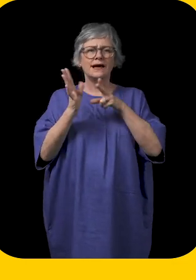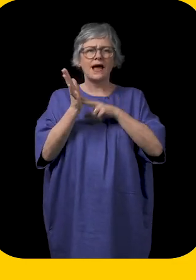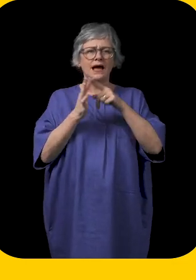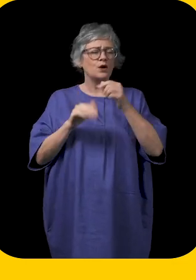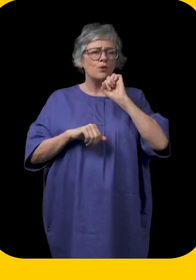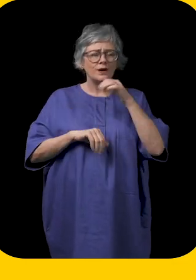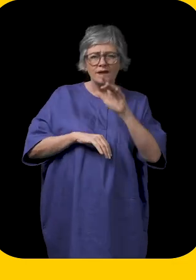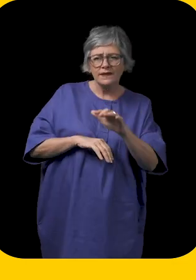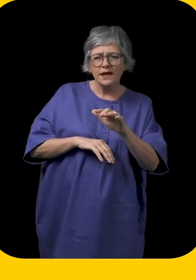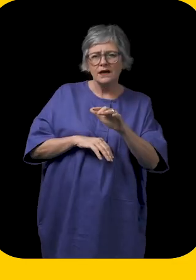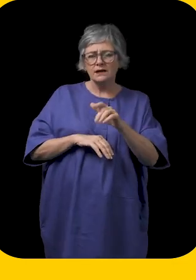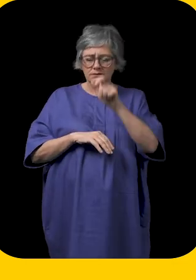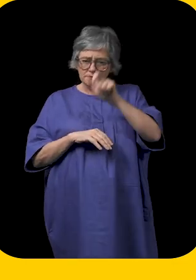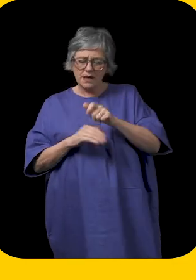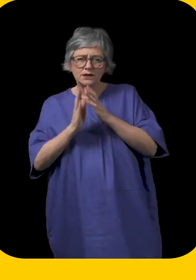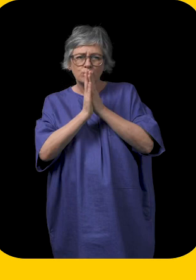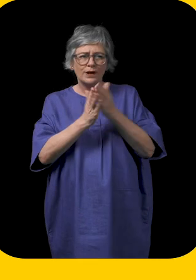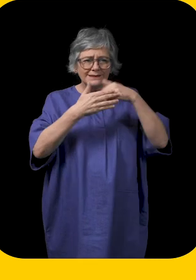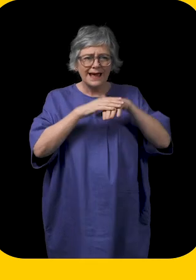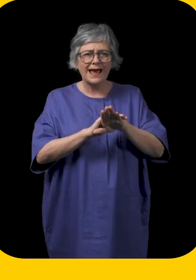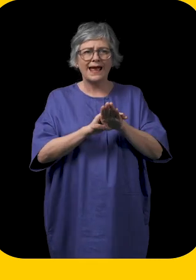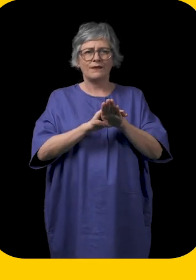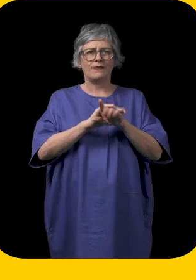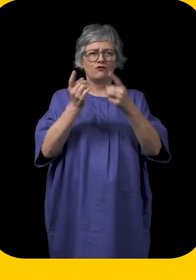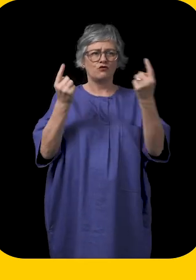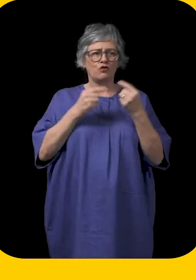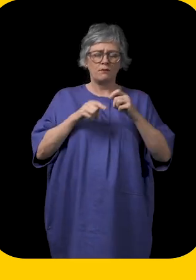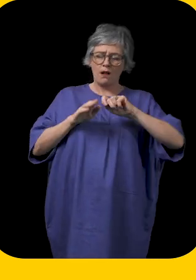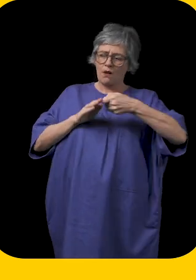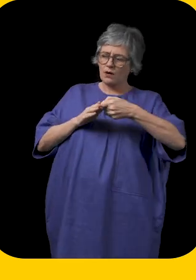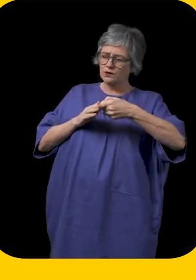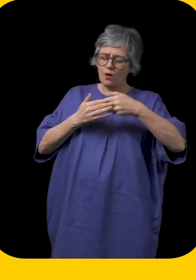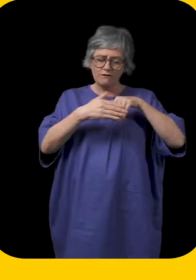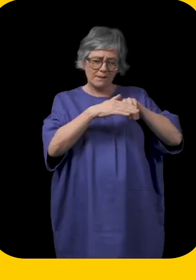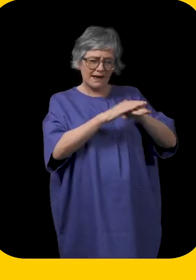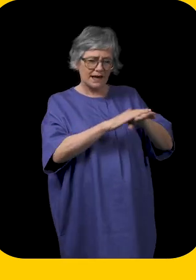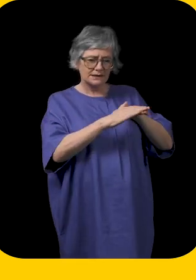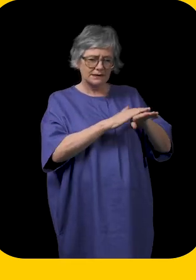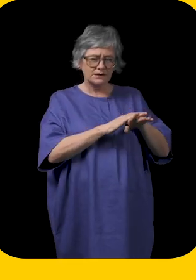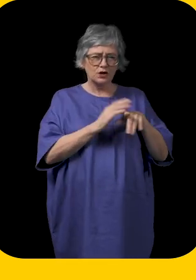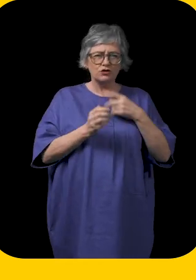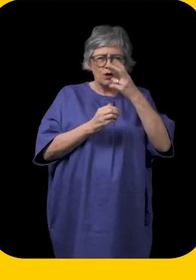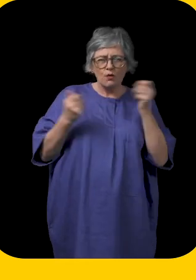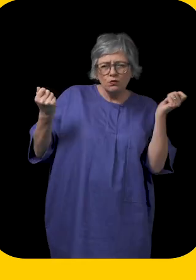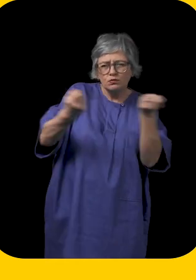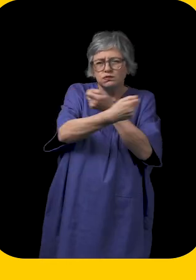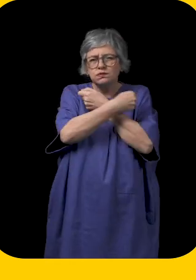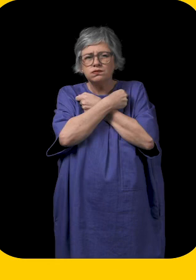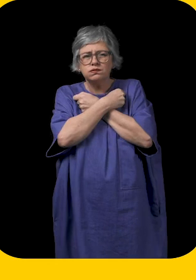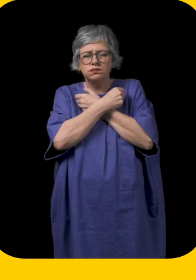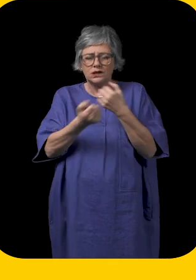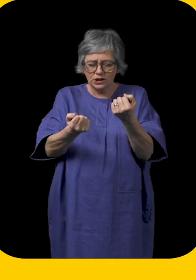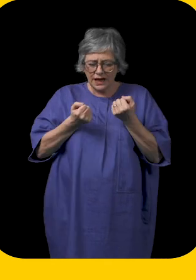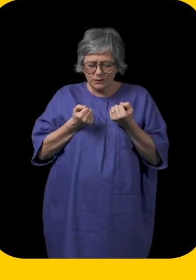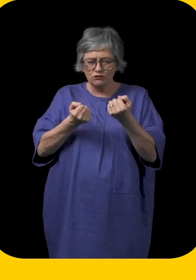in, Summer prayed in the room, locking the door from inside. She had an old shawl which she kept in the drawer of